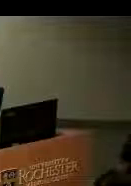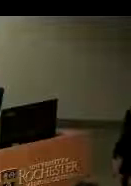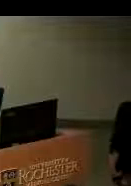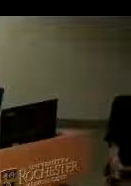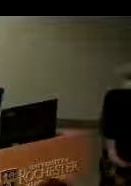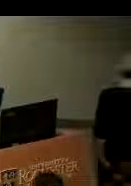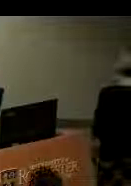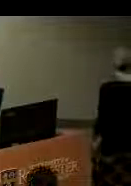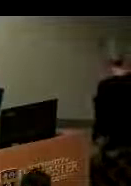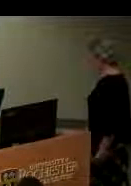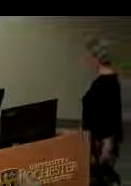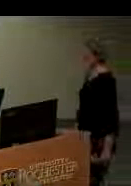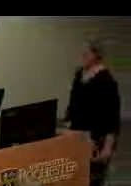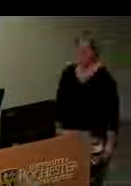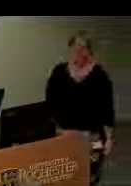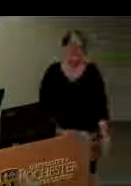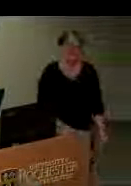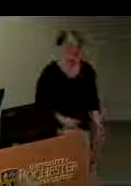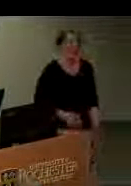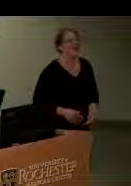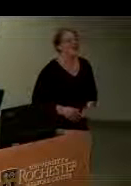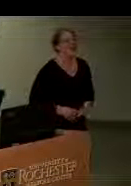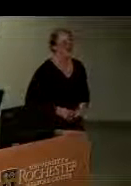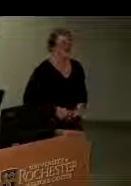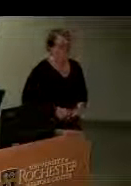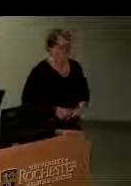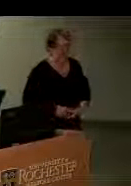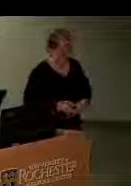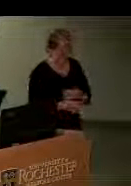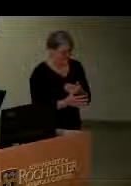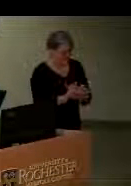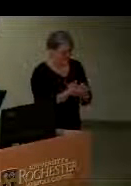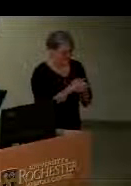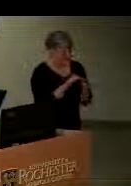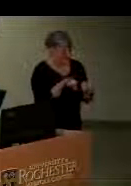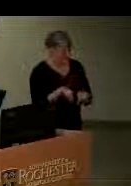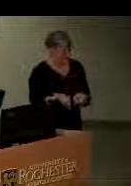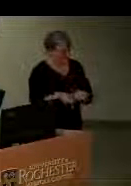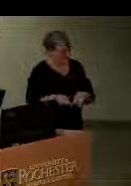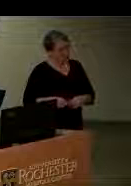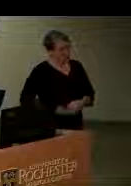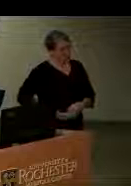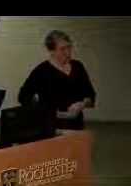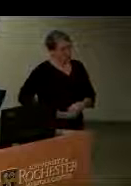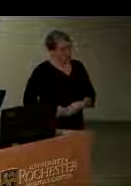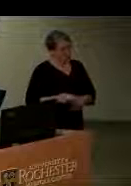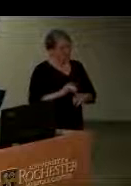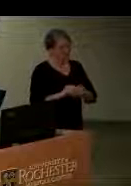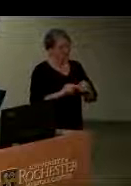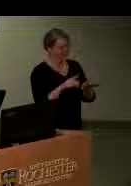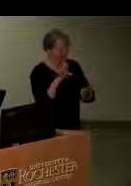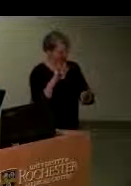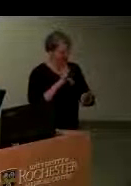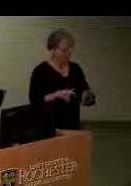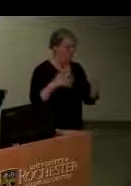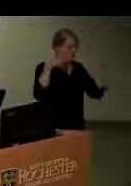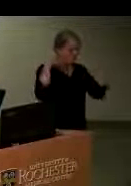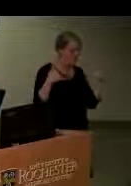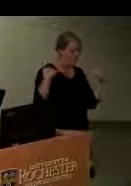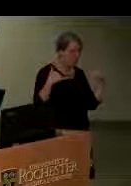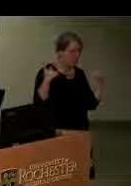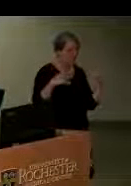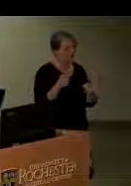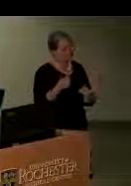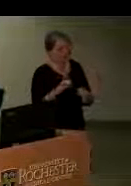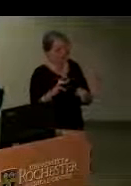to the renal unit, and there's a guy who looks like he popped out of a protest movement of the 1960s with long hair,